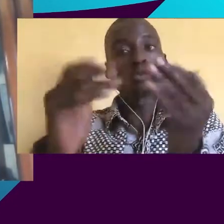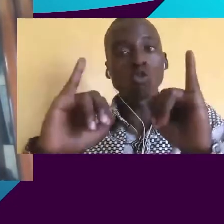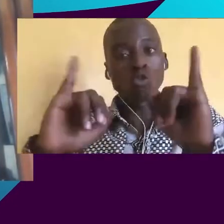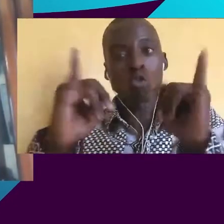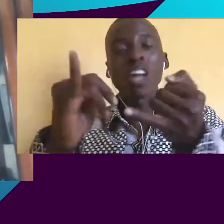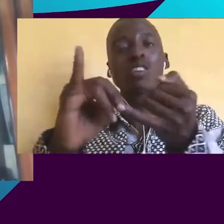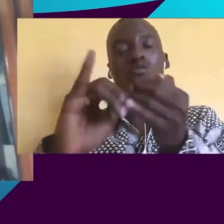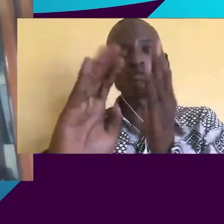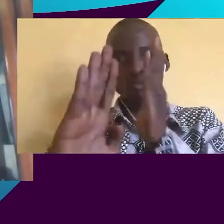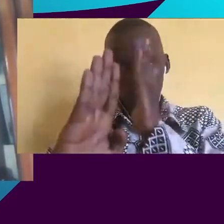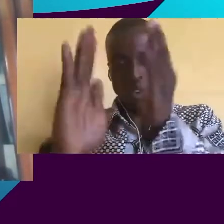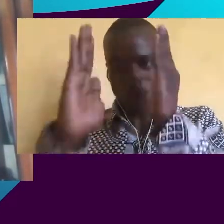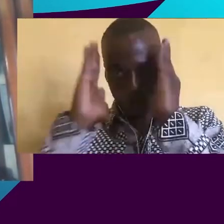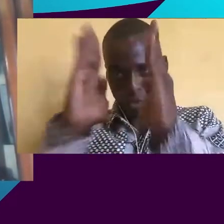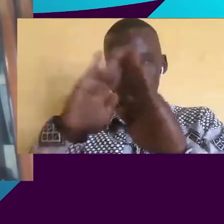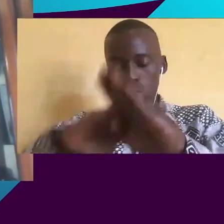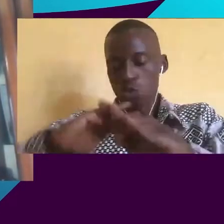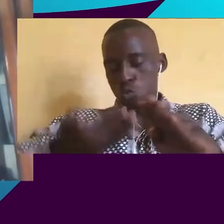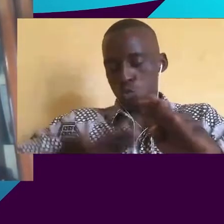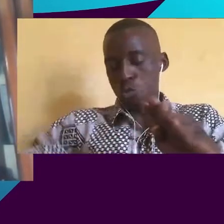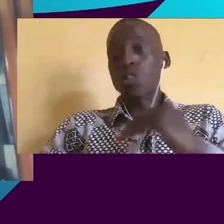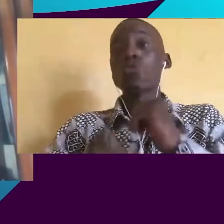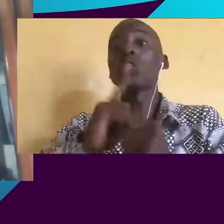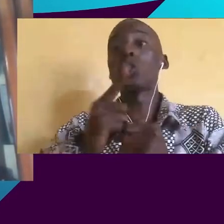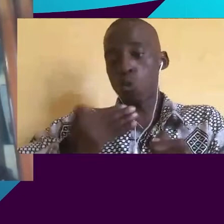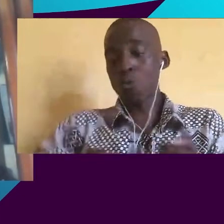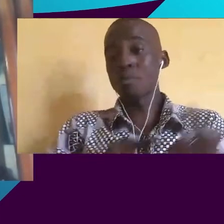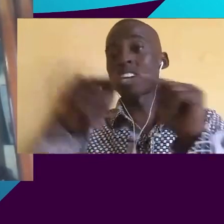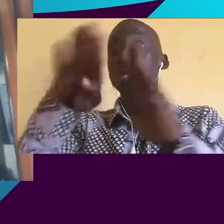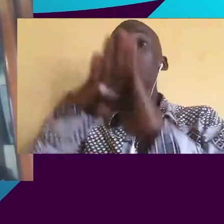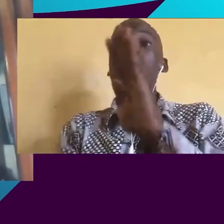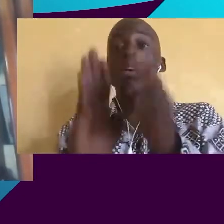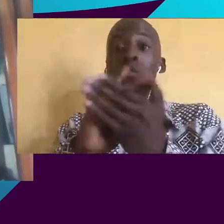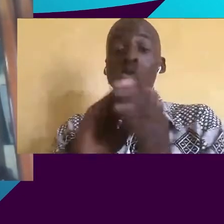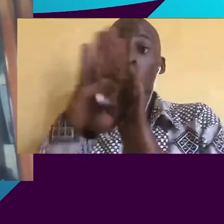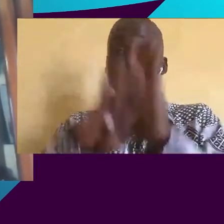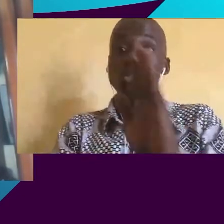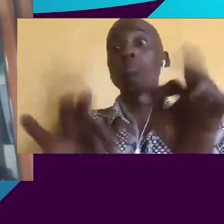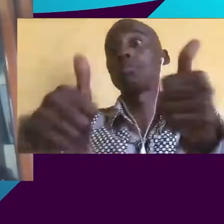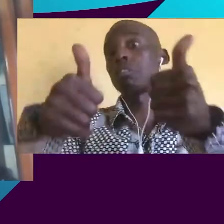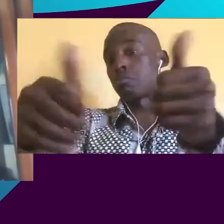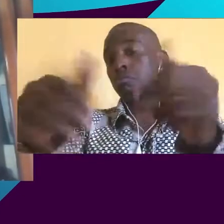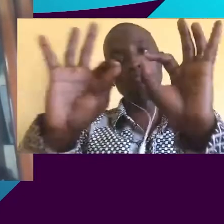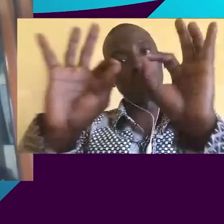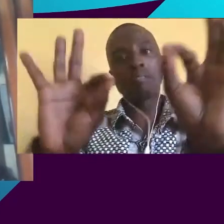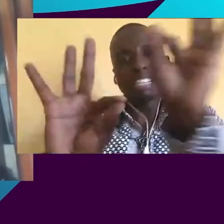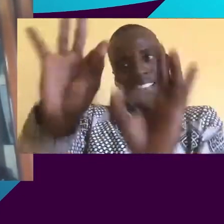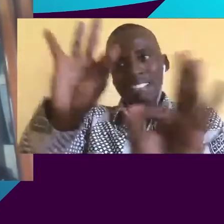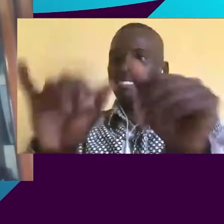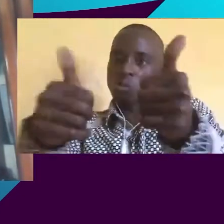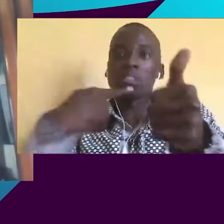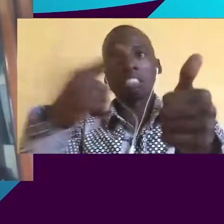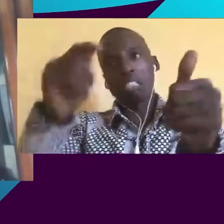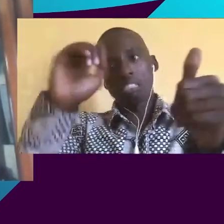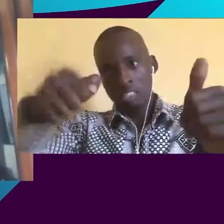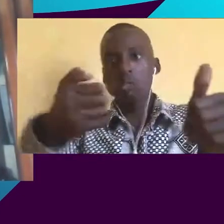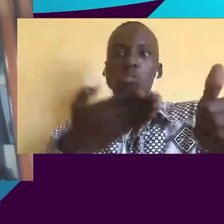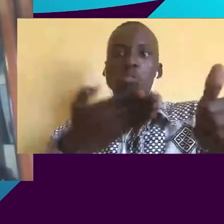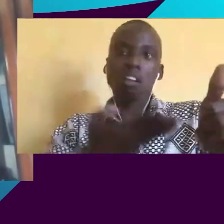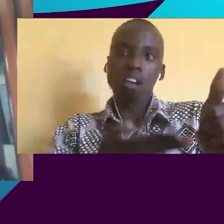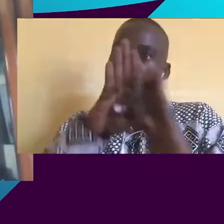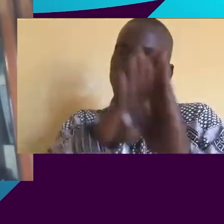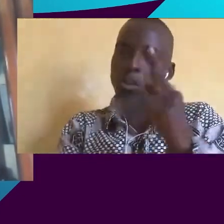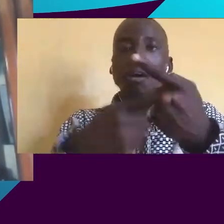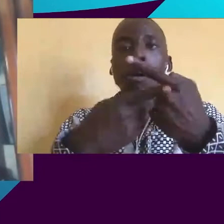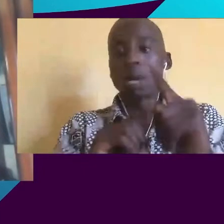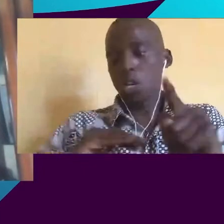make sure that the women also come in, because the programs are going to look so good. They're going to be there and you're going to say, yes, we've come in and we've called. Out of the